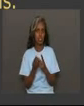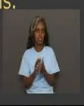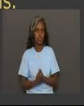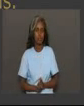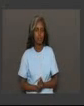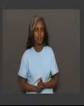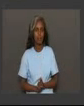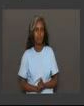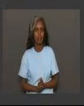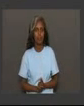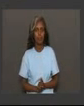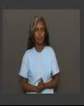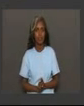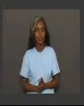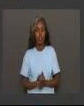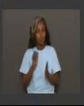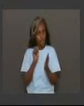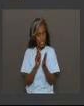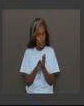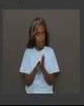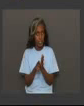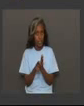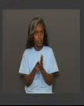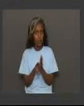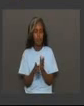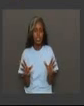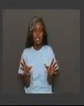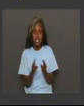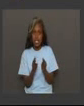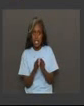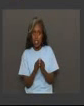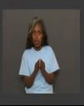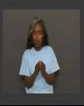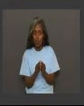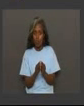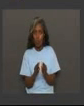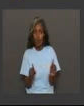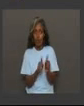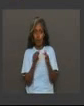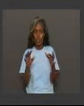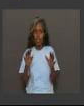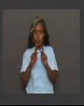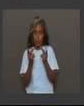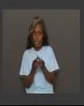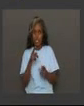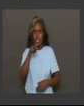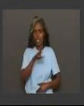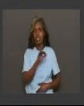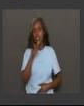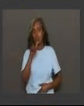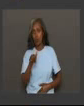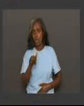conditions. For example, the set of ordered pairs x and